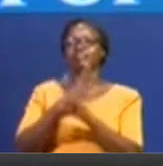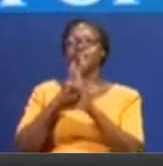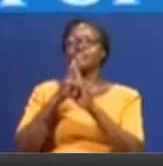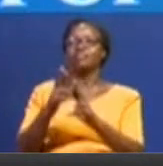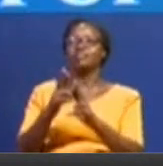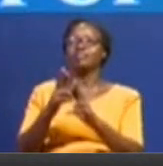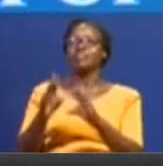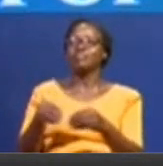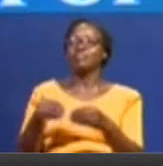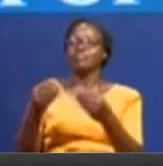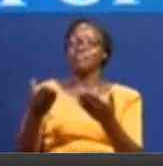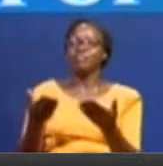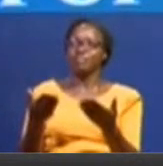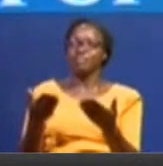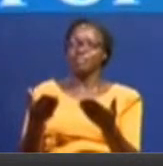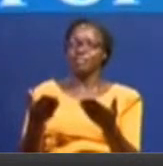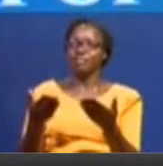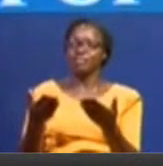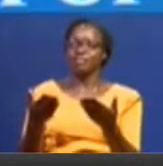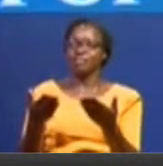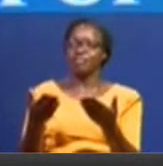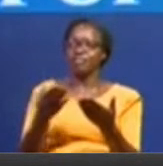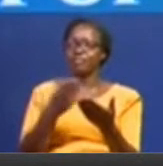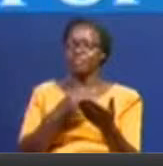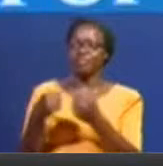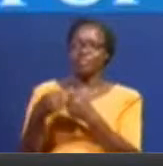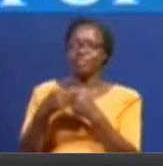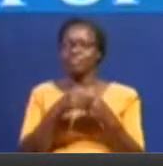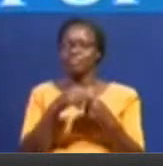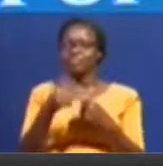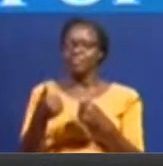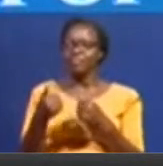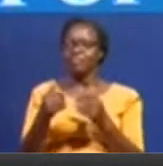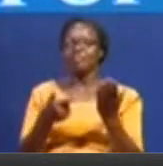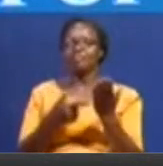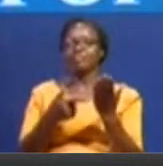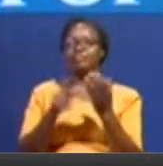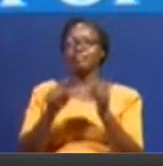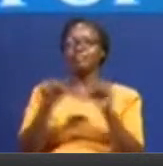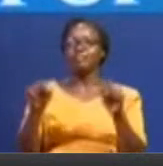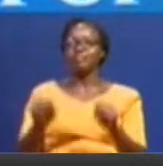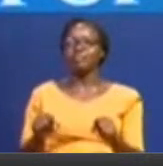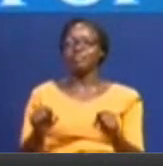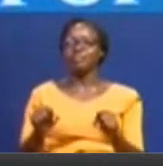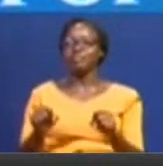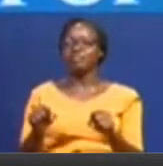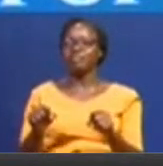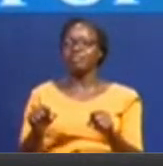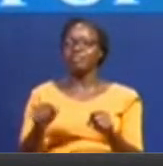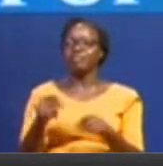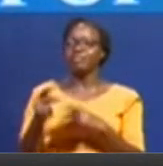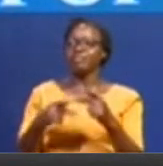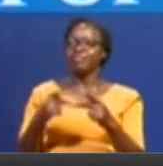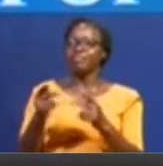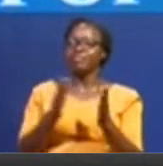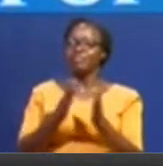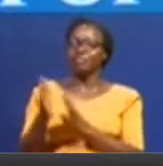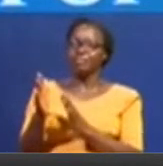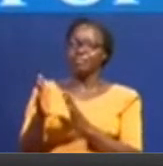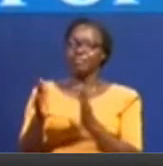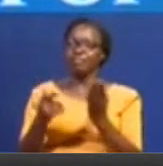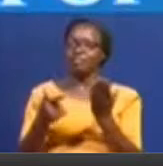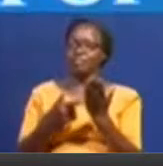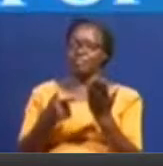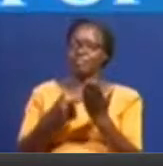are presented. The other challenge has always been the digital system. While in the process of preparing the